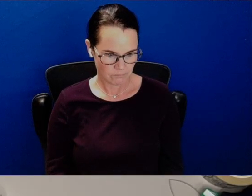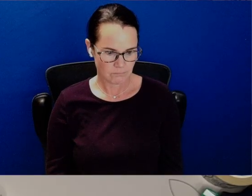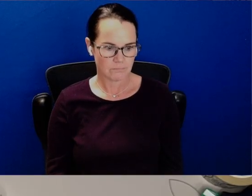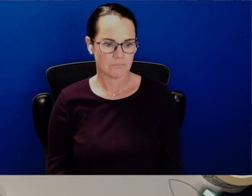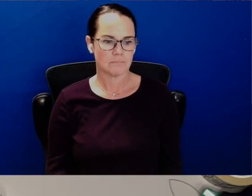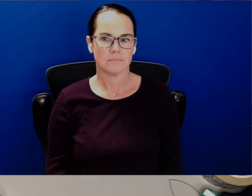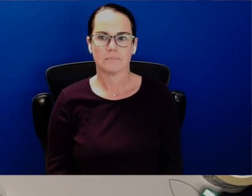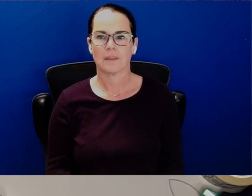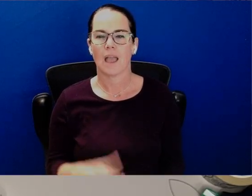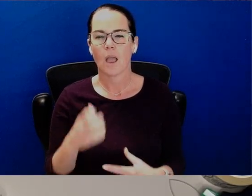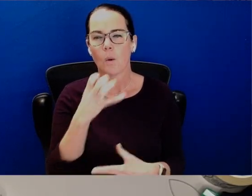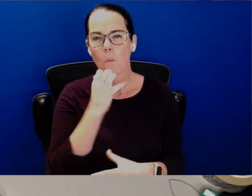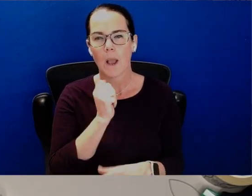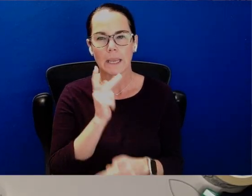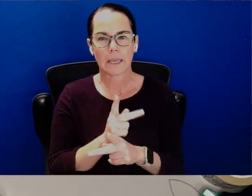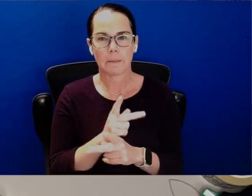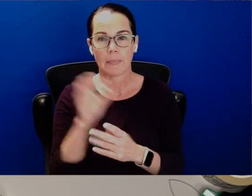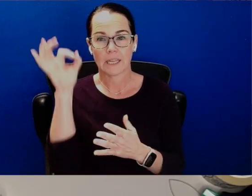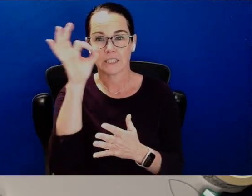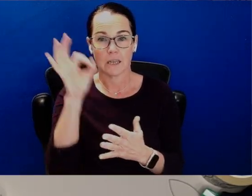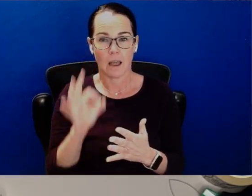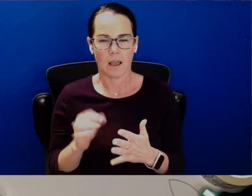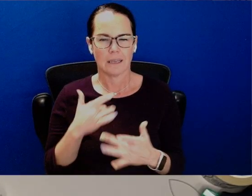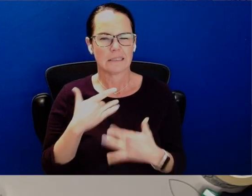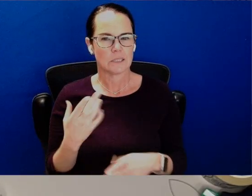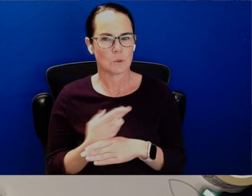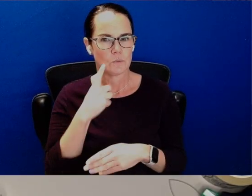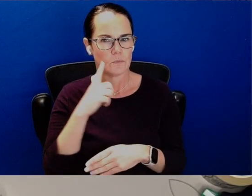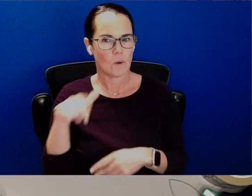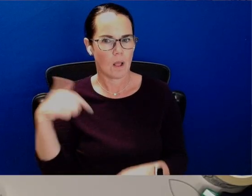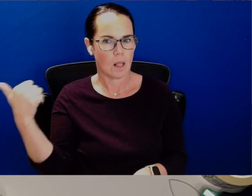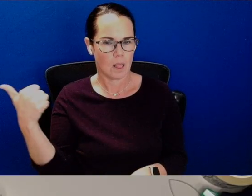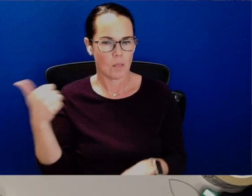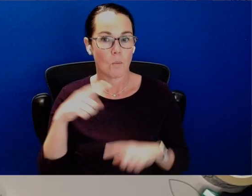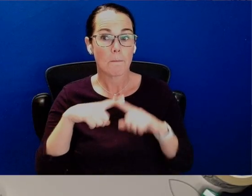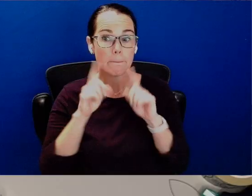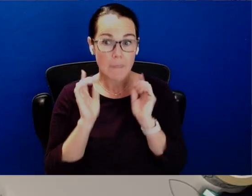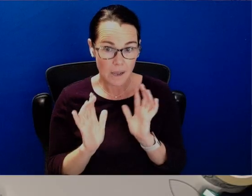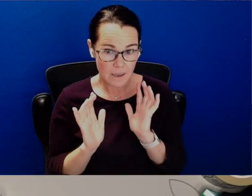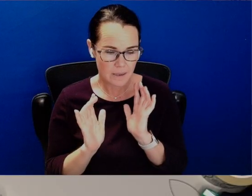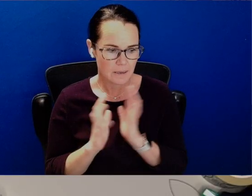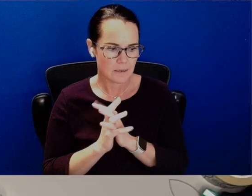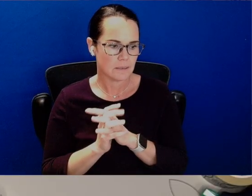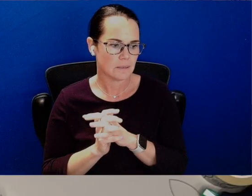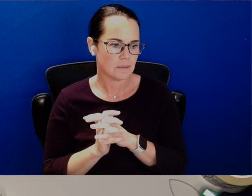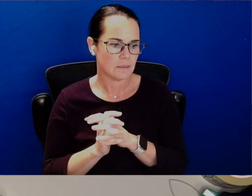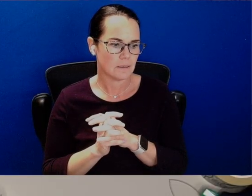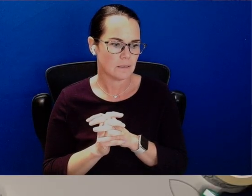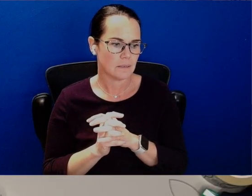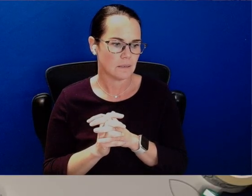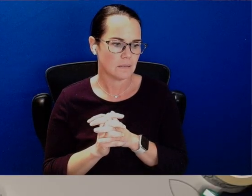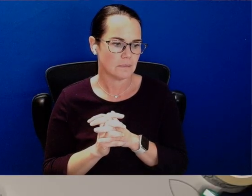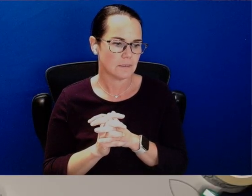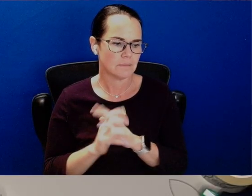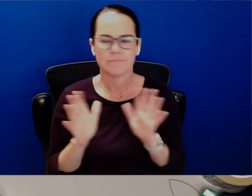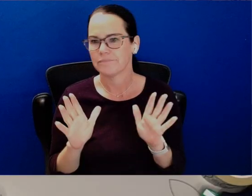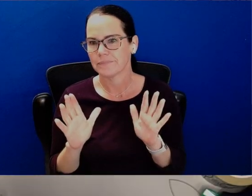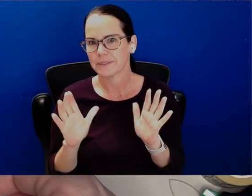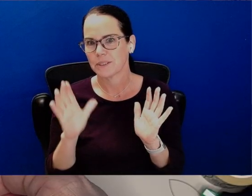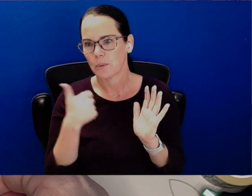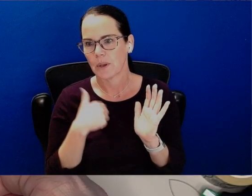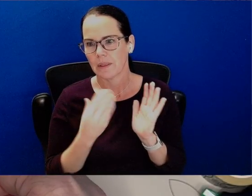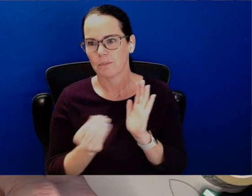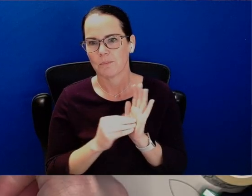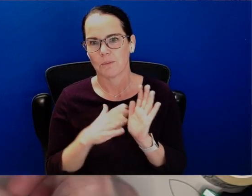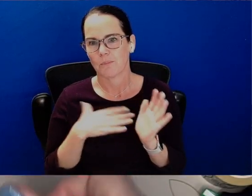And I want to keep the dots because I end up using them for other things. But I love, it's weird to me that I'm going to be putting